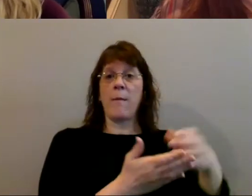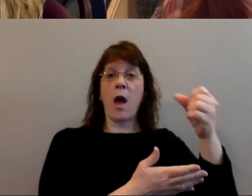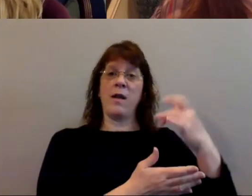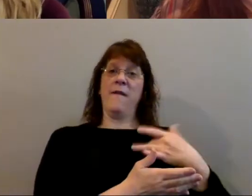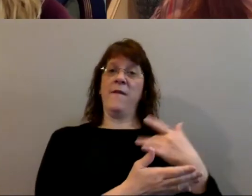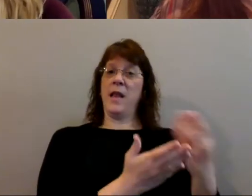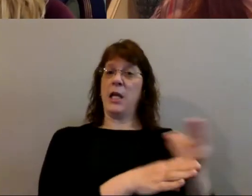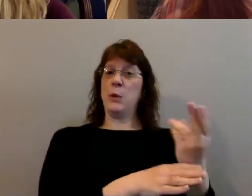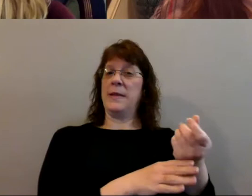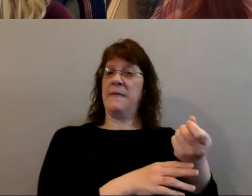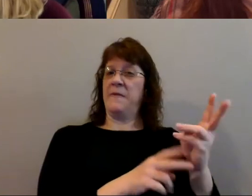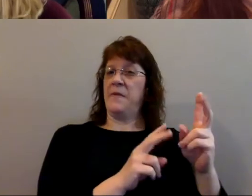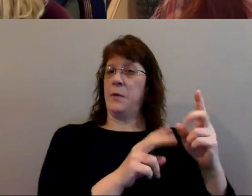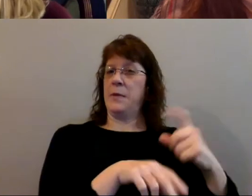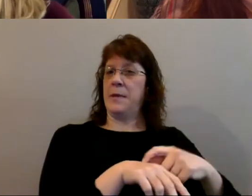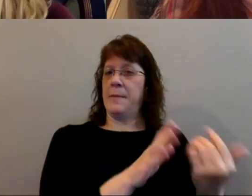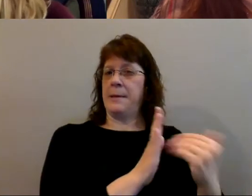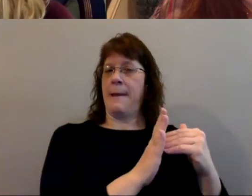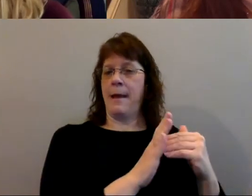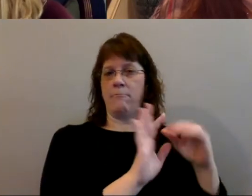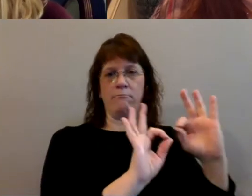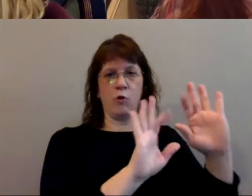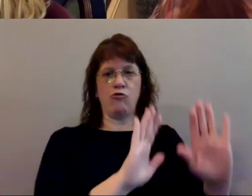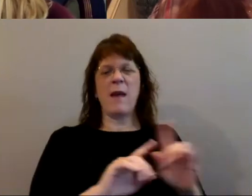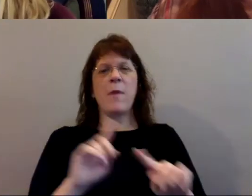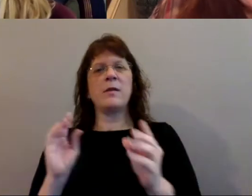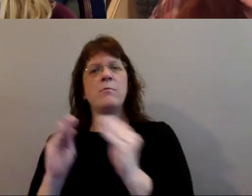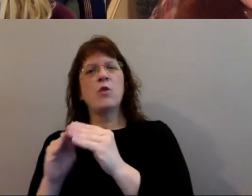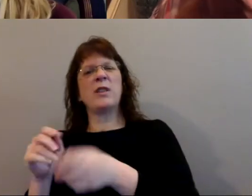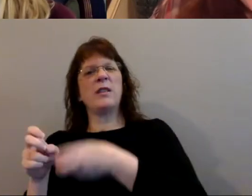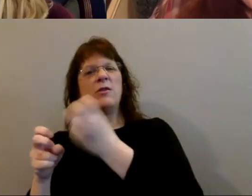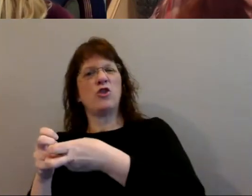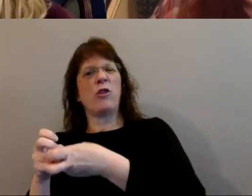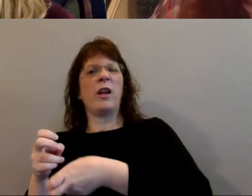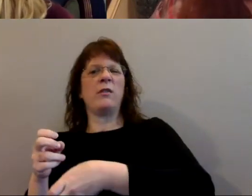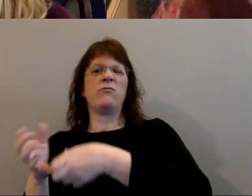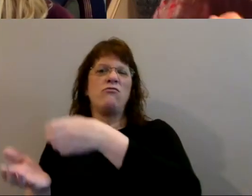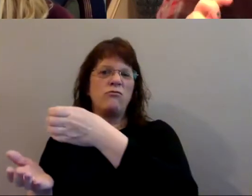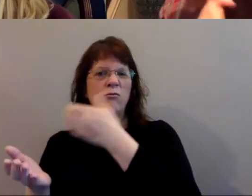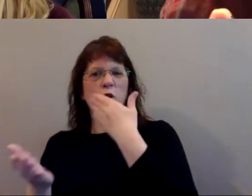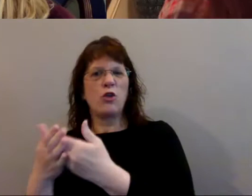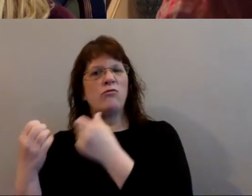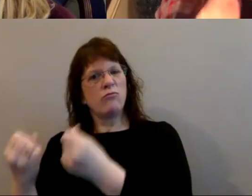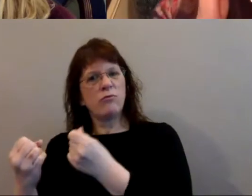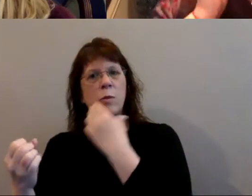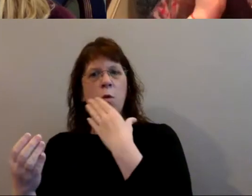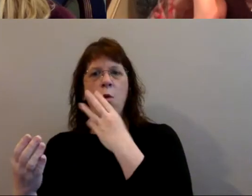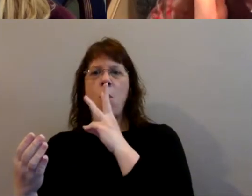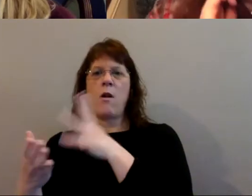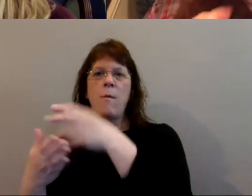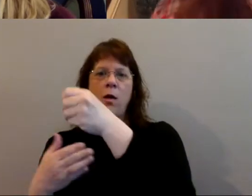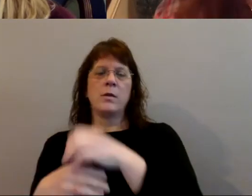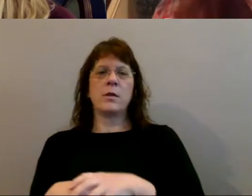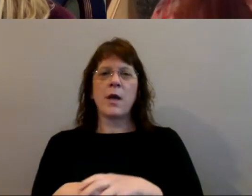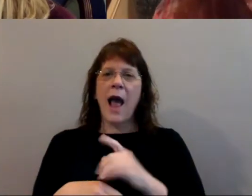times, great. But it's mostly those like sturdy ones. Yeah, I think the non-reusable ones that are